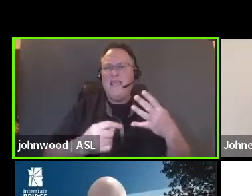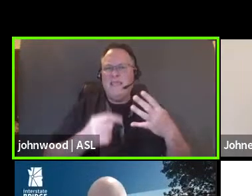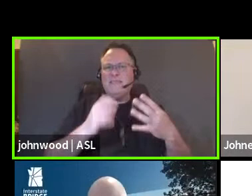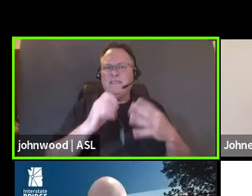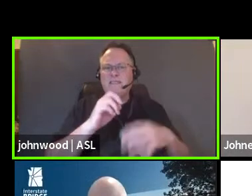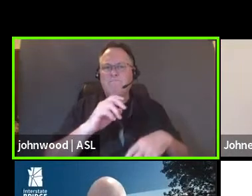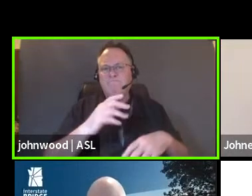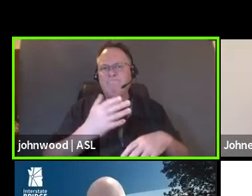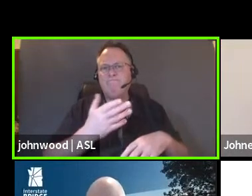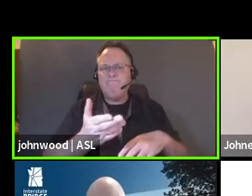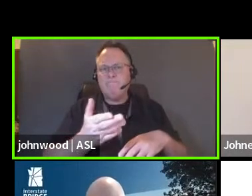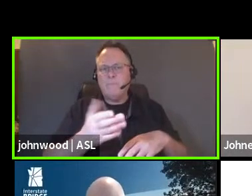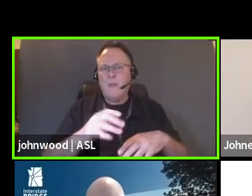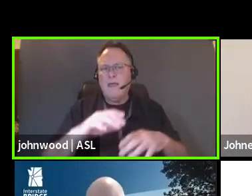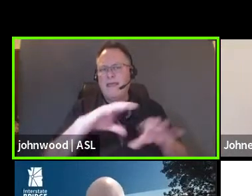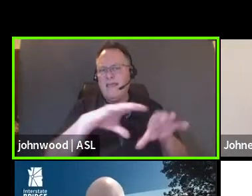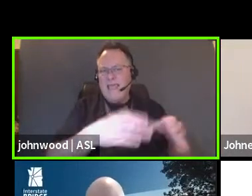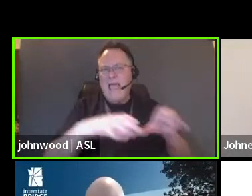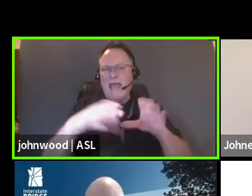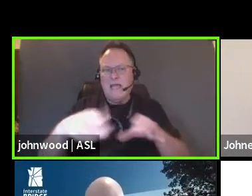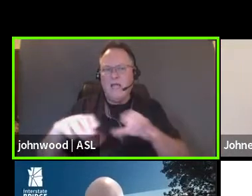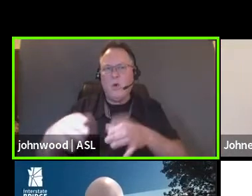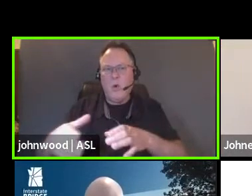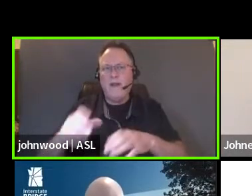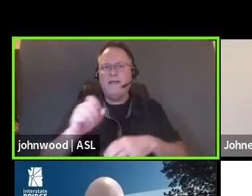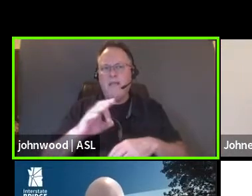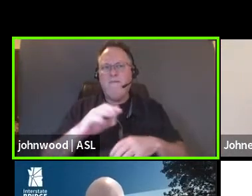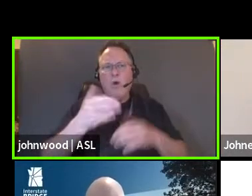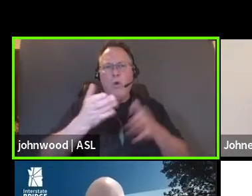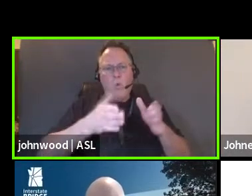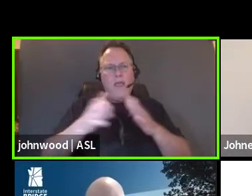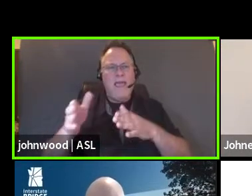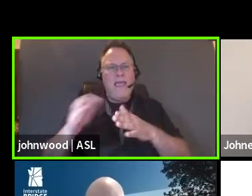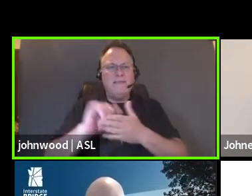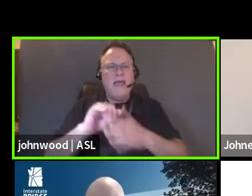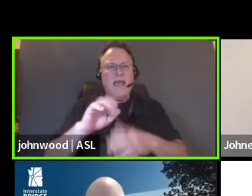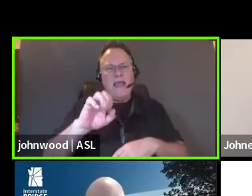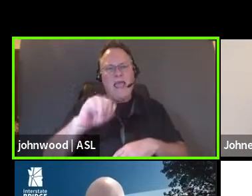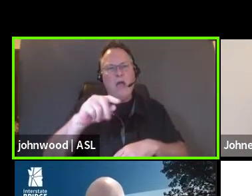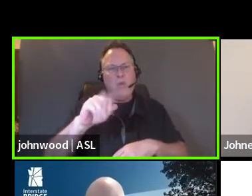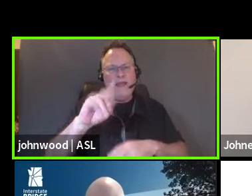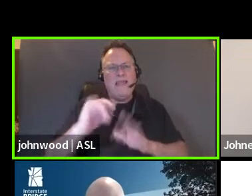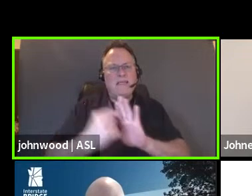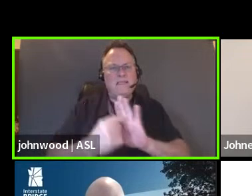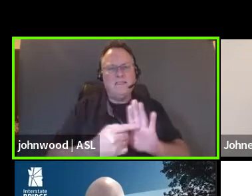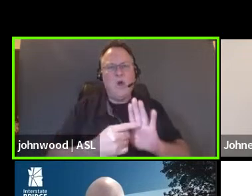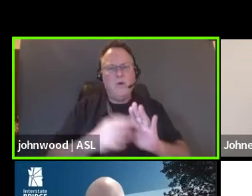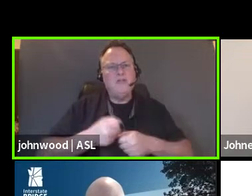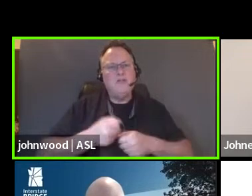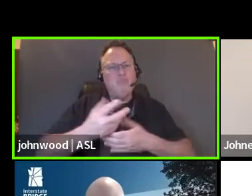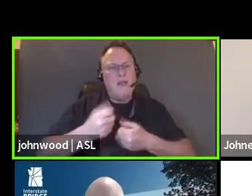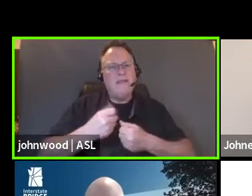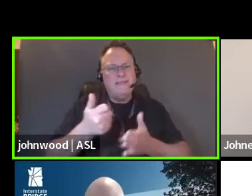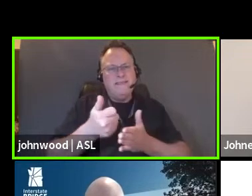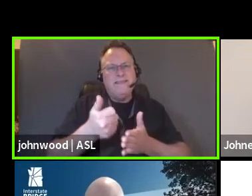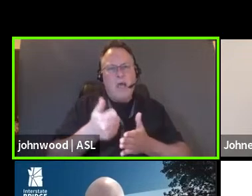essence, categories of kinds of ways that equity manifests itself and expresses itself in urban